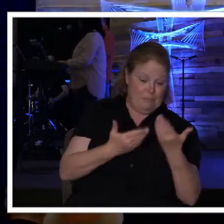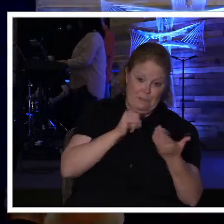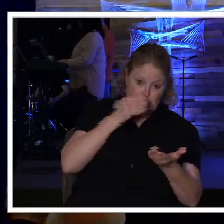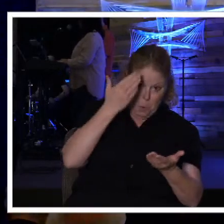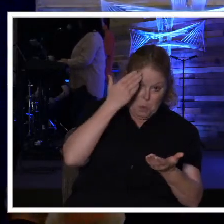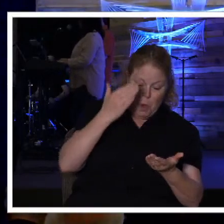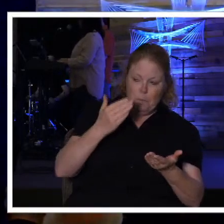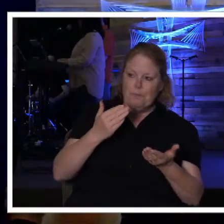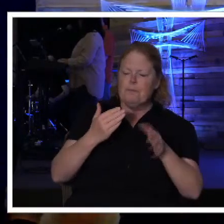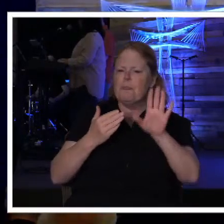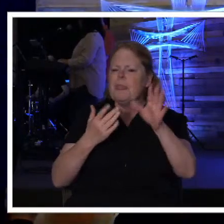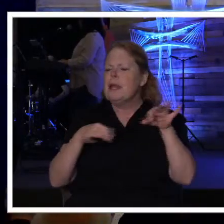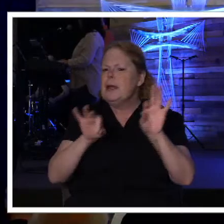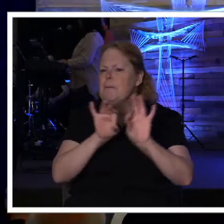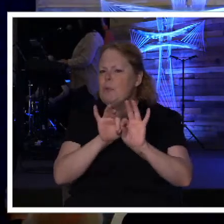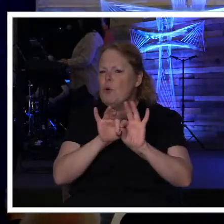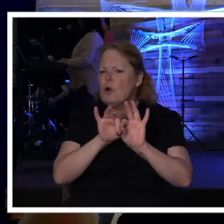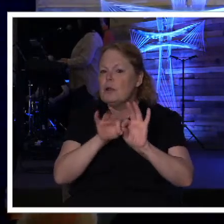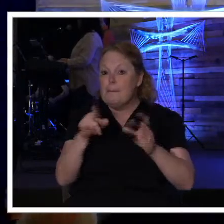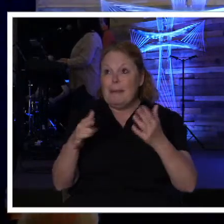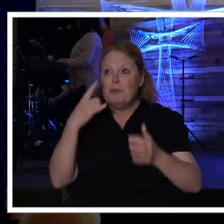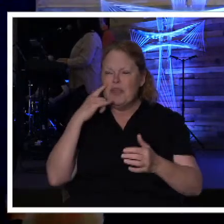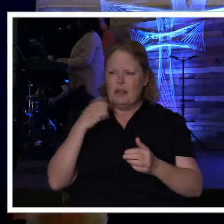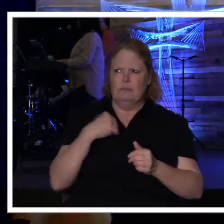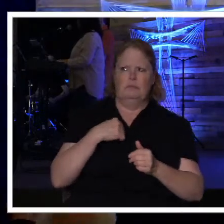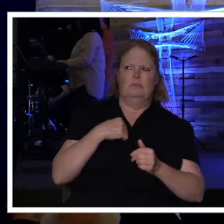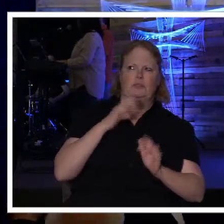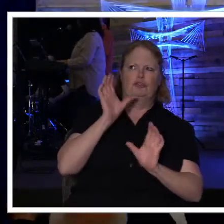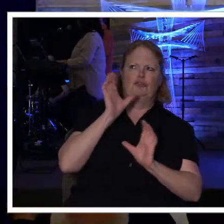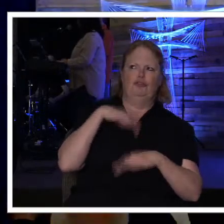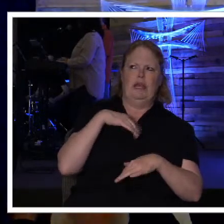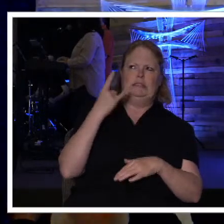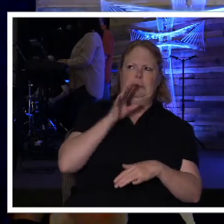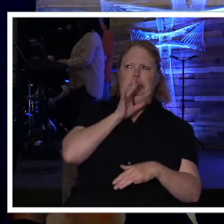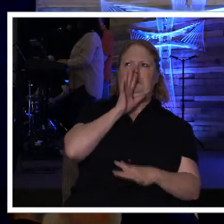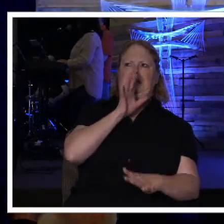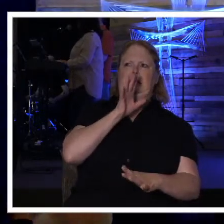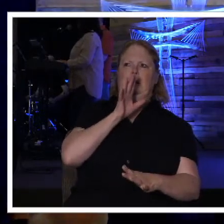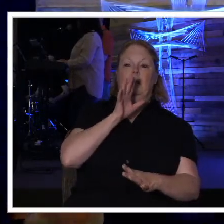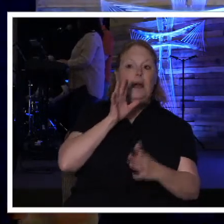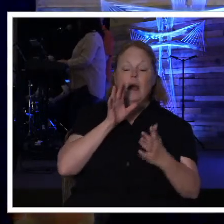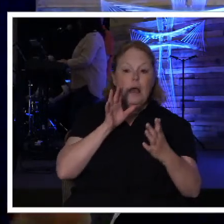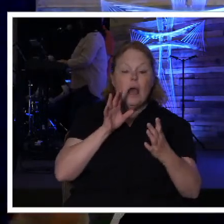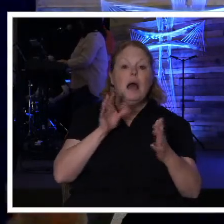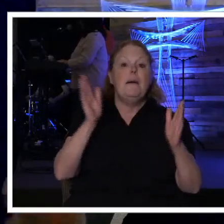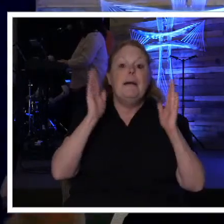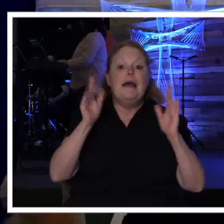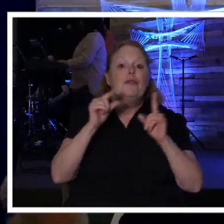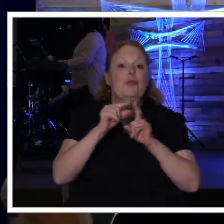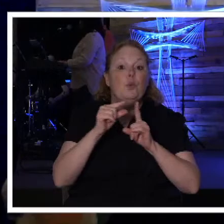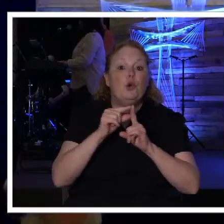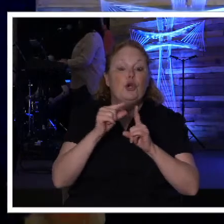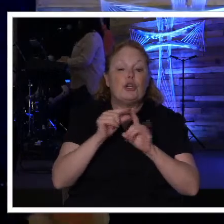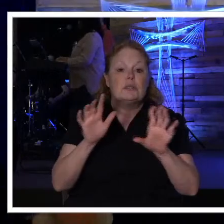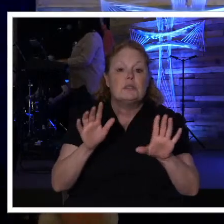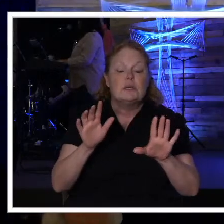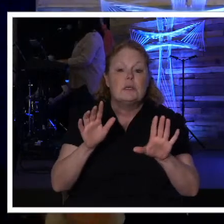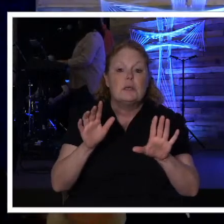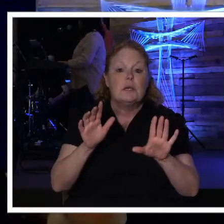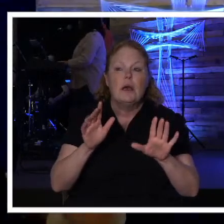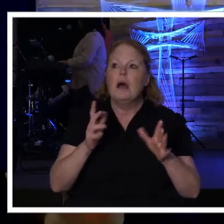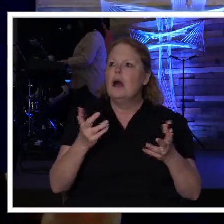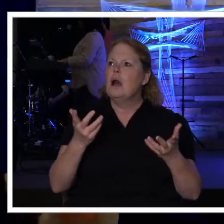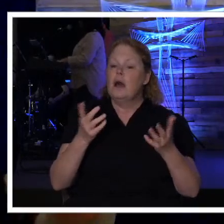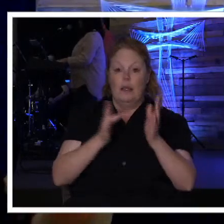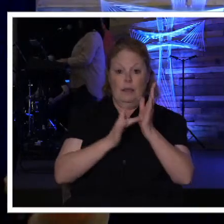what was being said. Because we take those words, and even though the Spirit comes through human flesh,